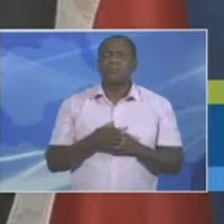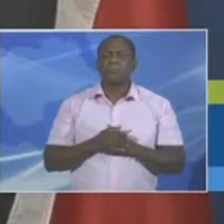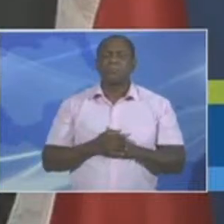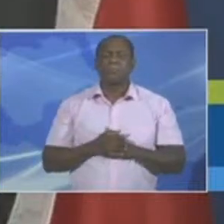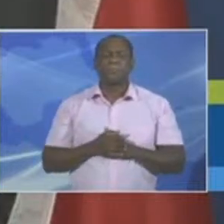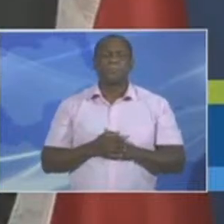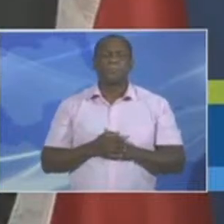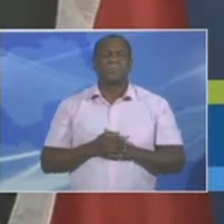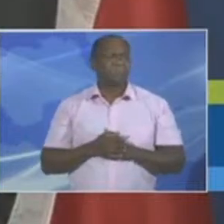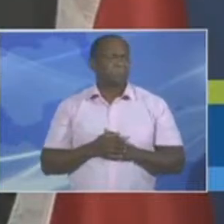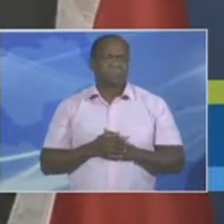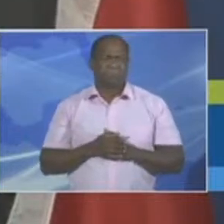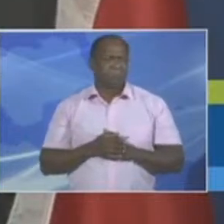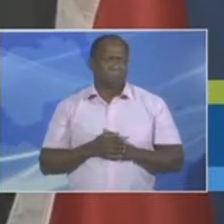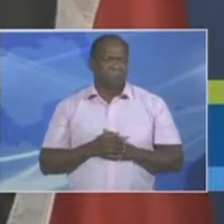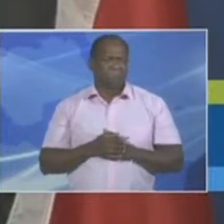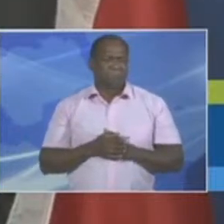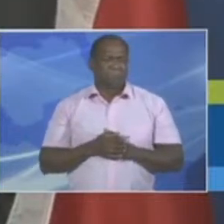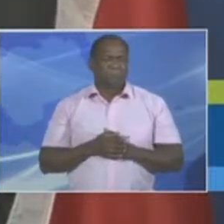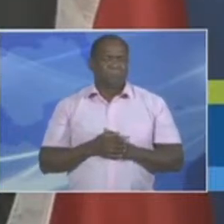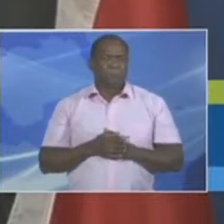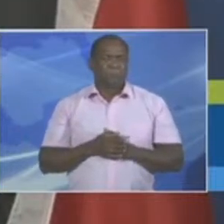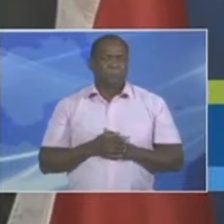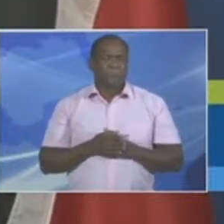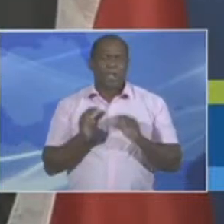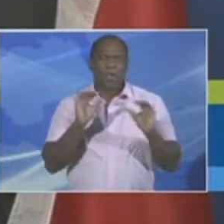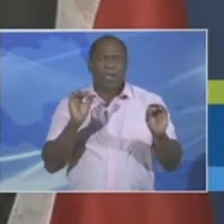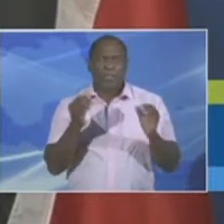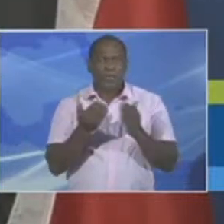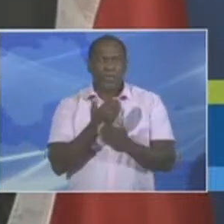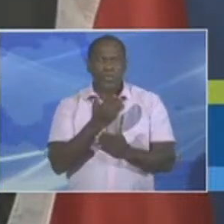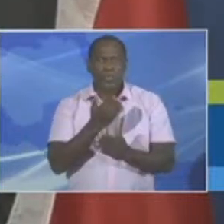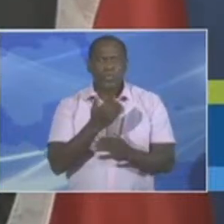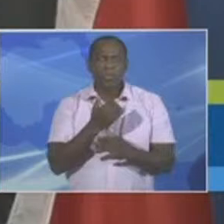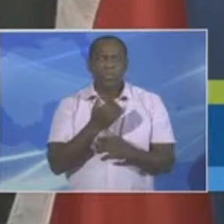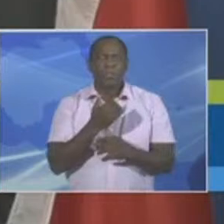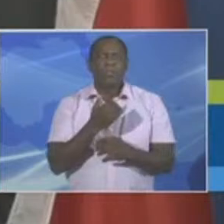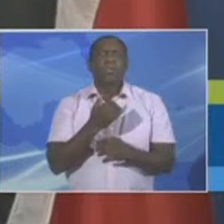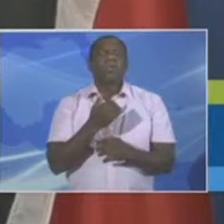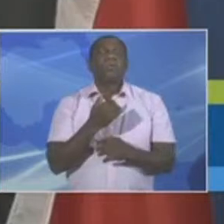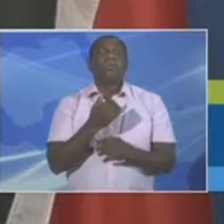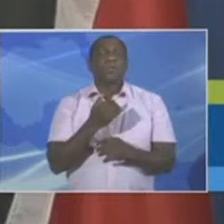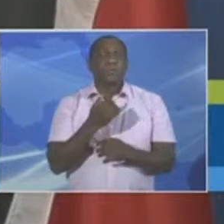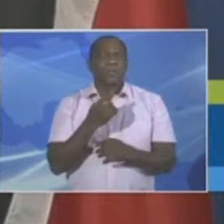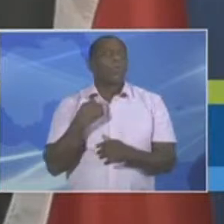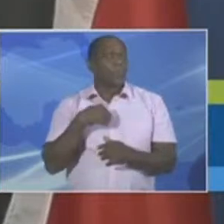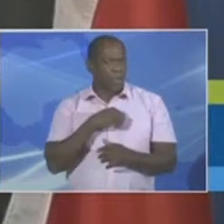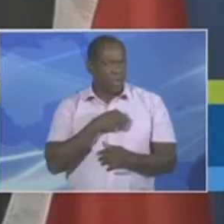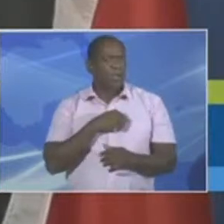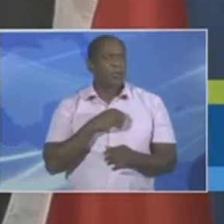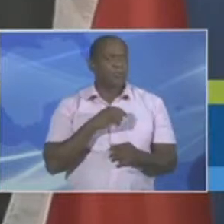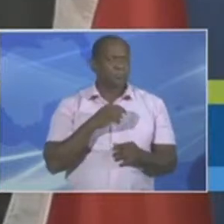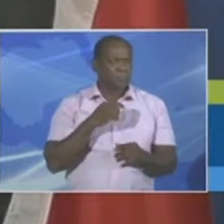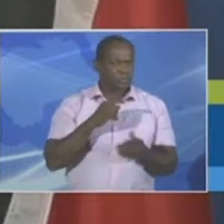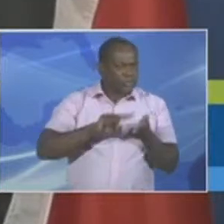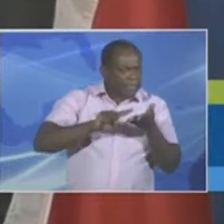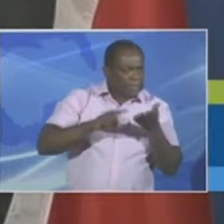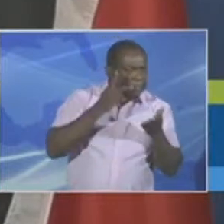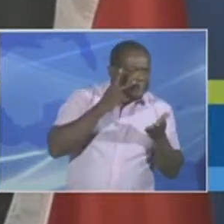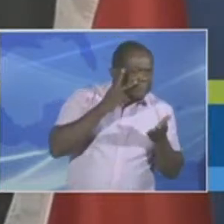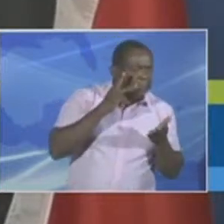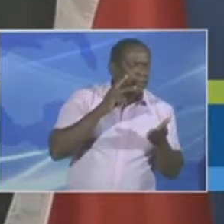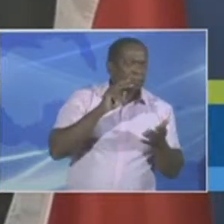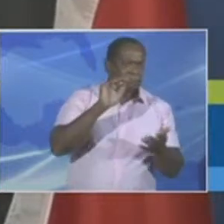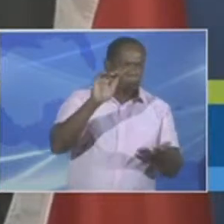publicly. We are looking at the source and the